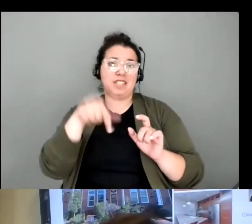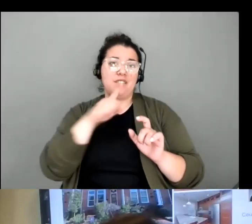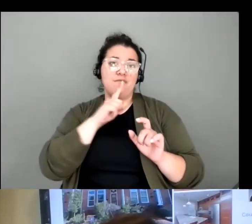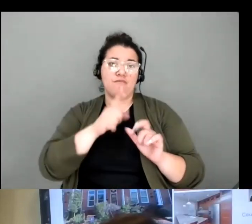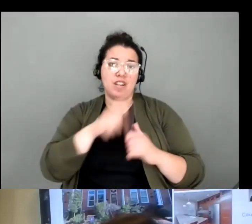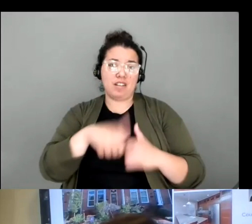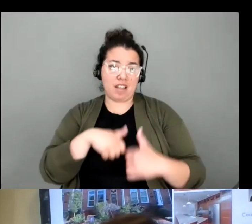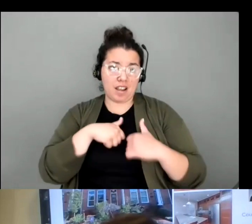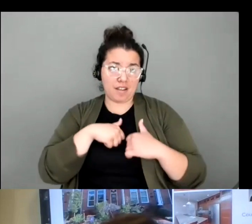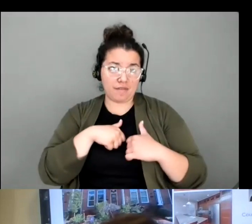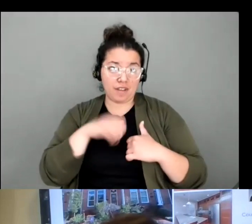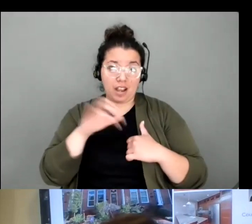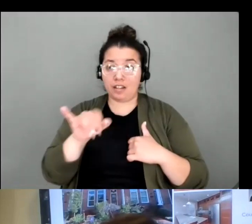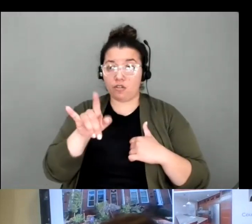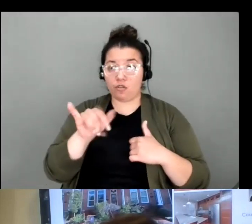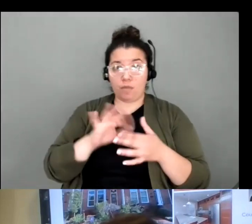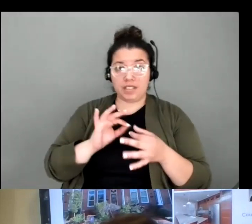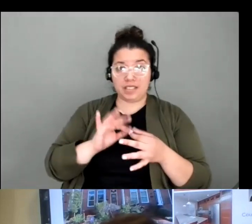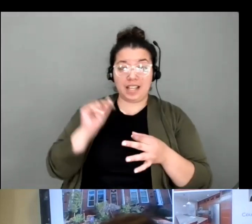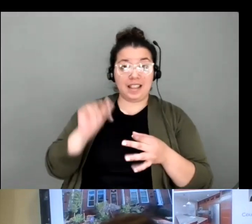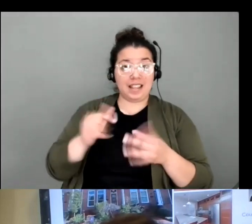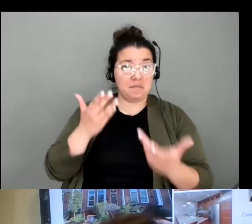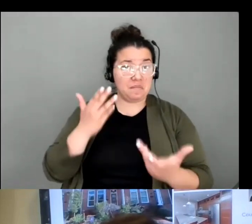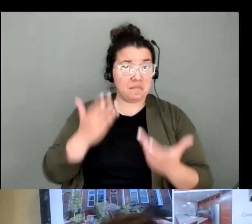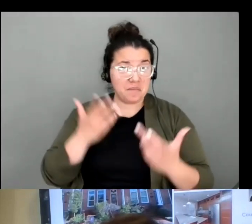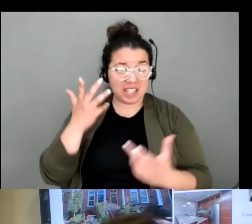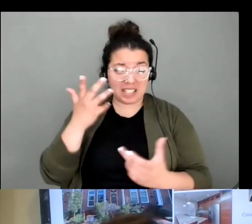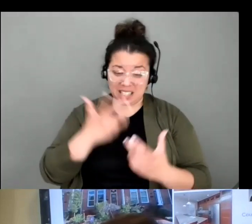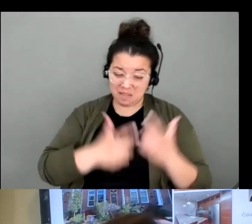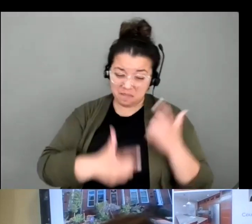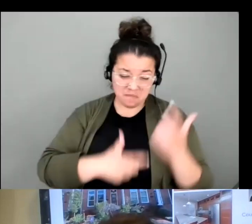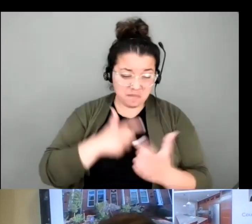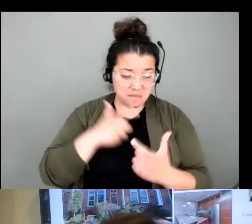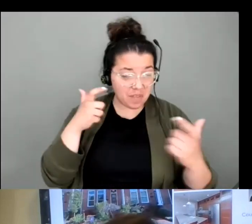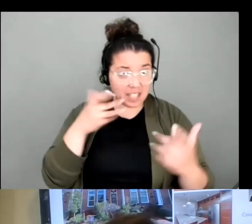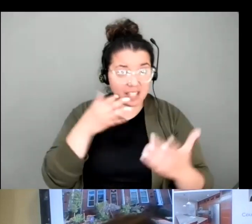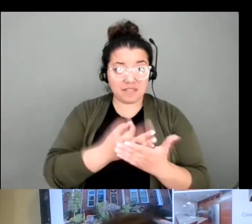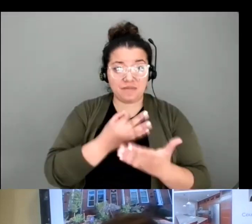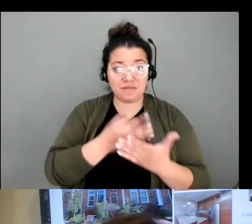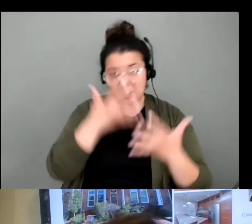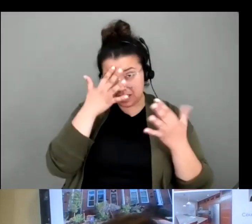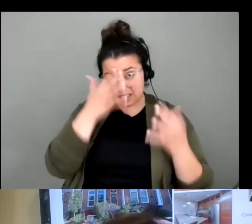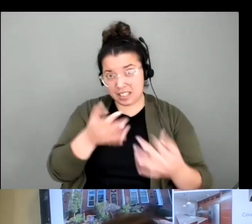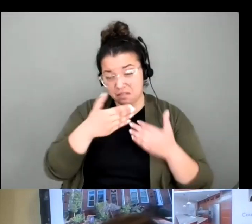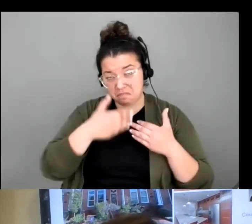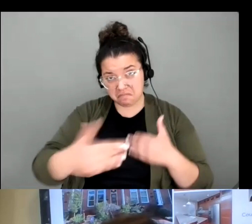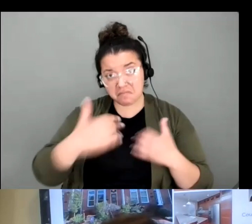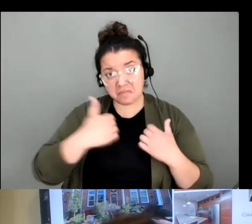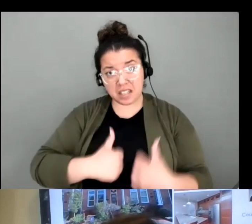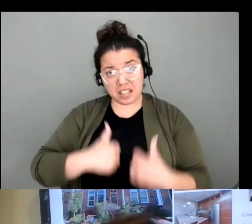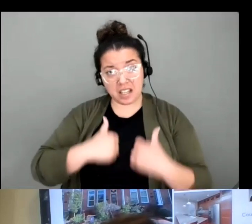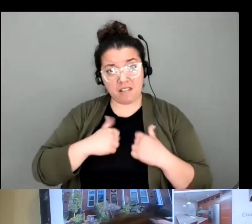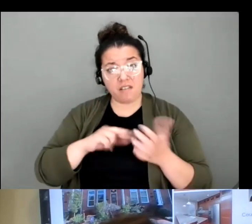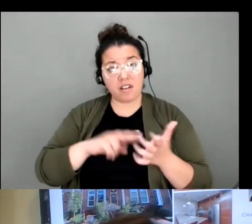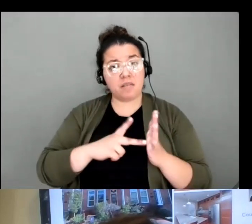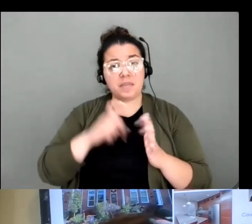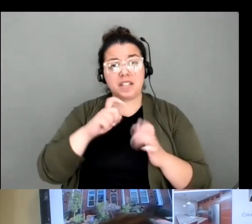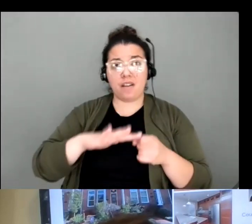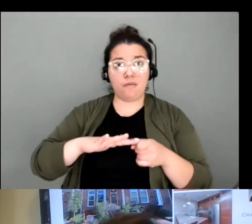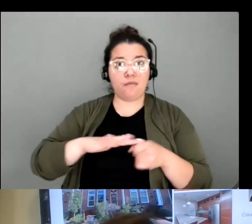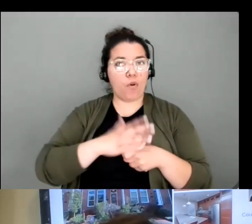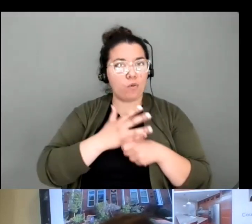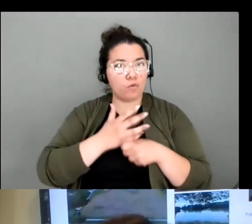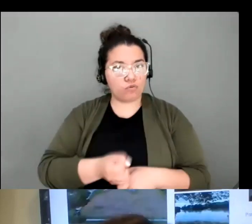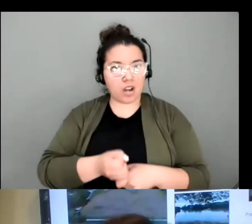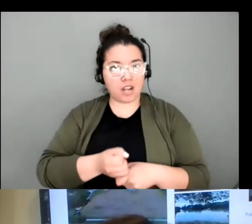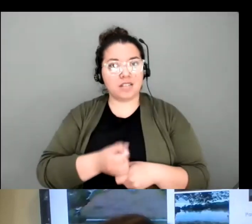it's perhaps the biggest financial transaction of your life. So you need to have complete trust in the person on the other